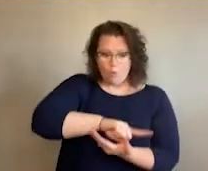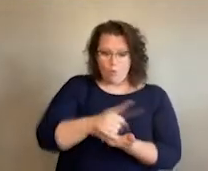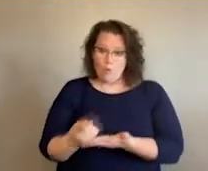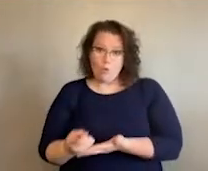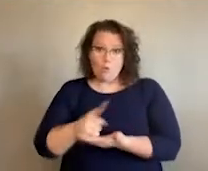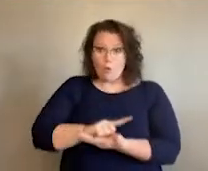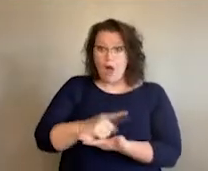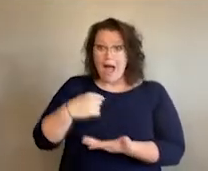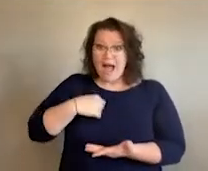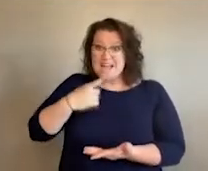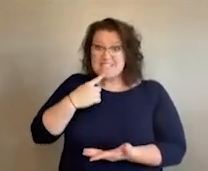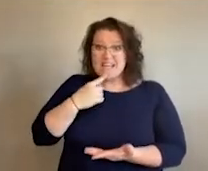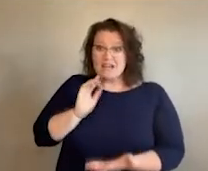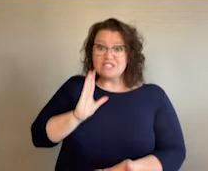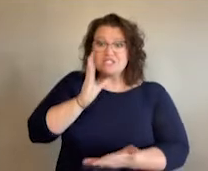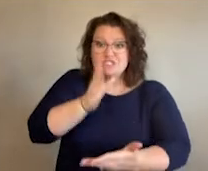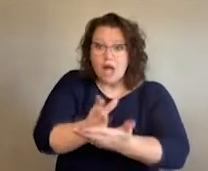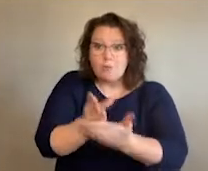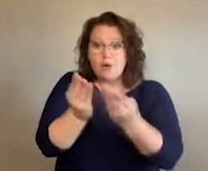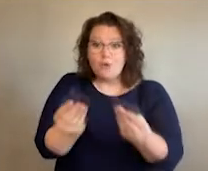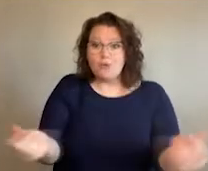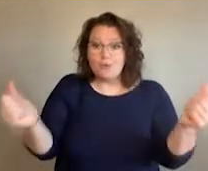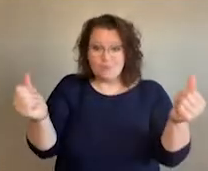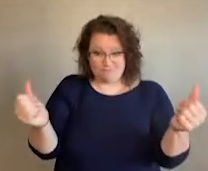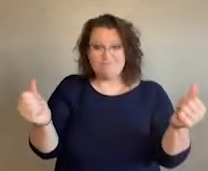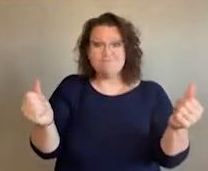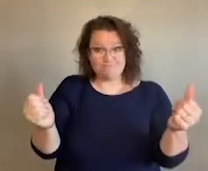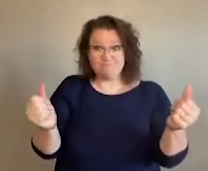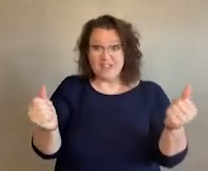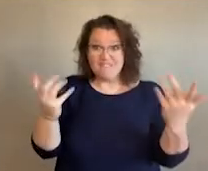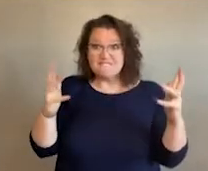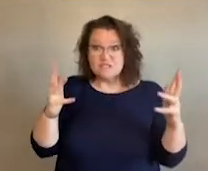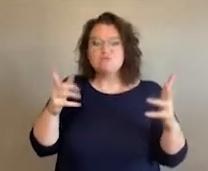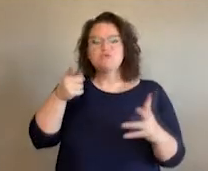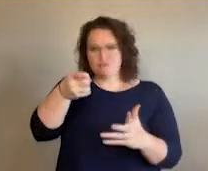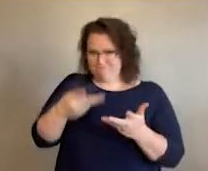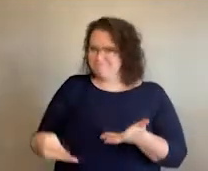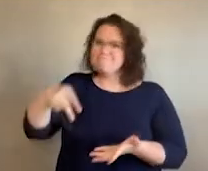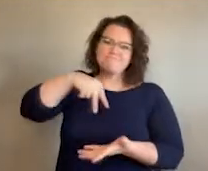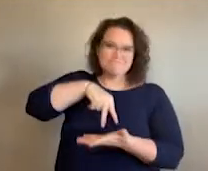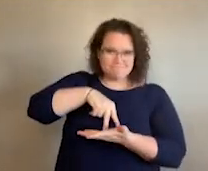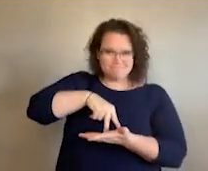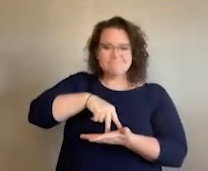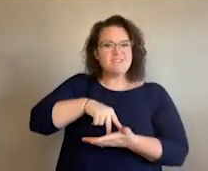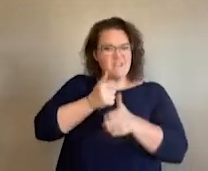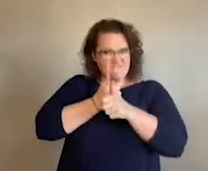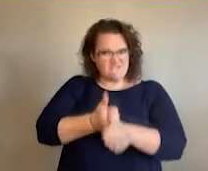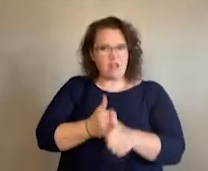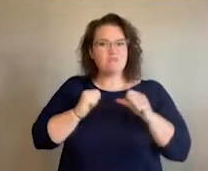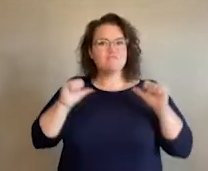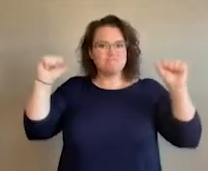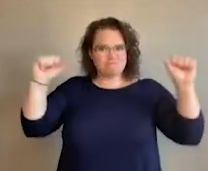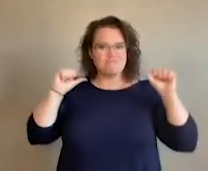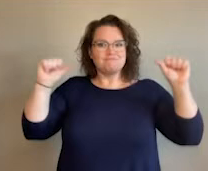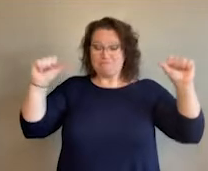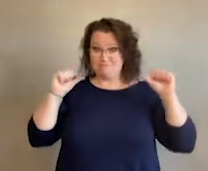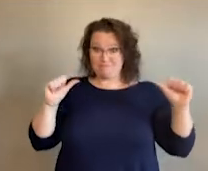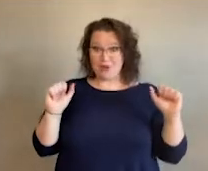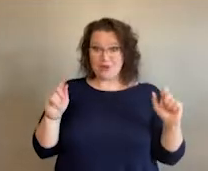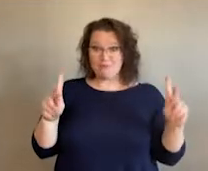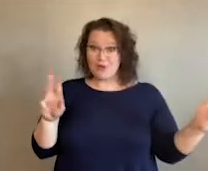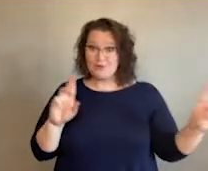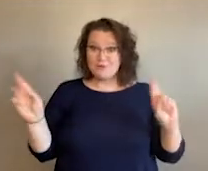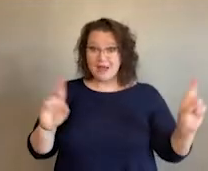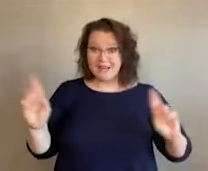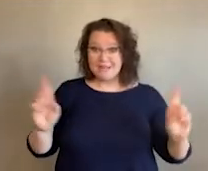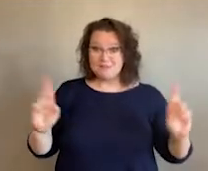until you hear me say fire's out. You hear me say fire's out, you're gonna stand back up and do whatever exercise it is that I tell you. All